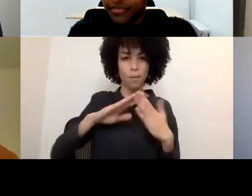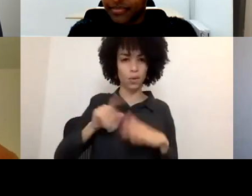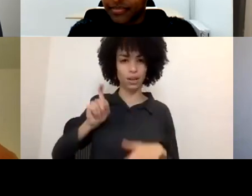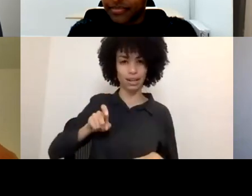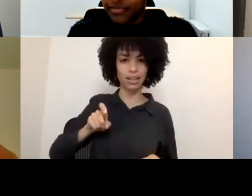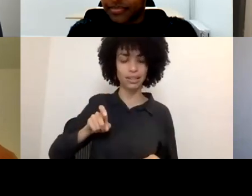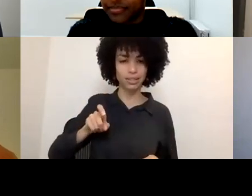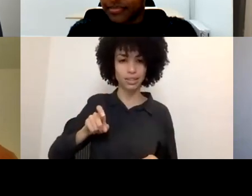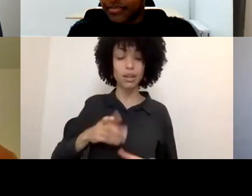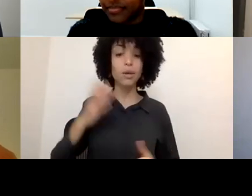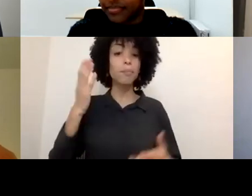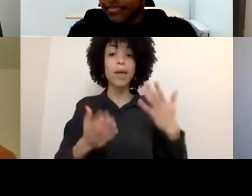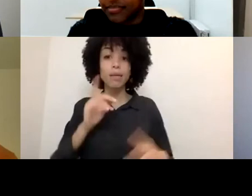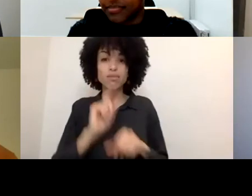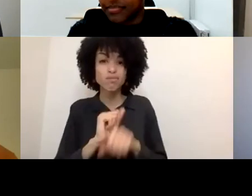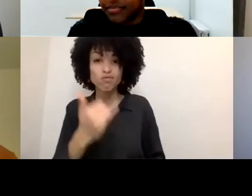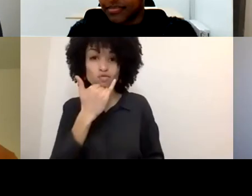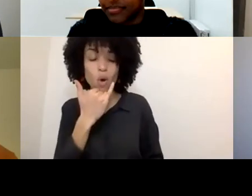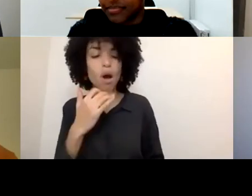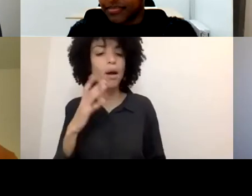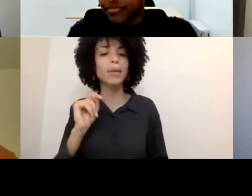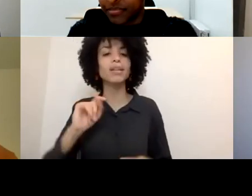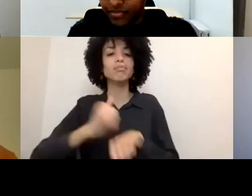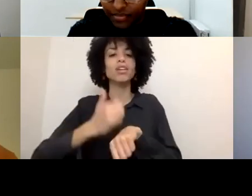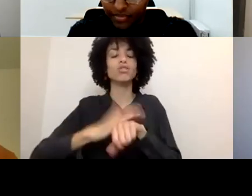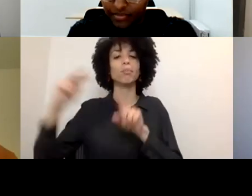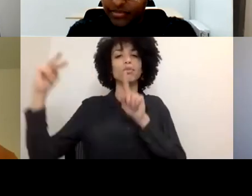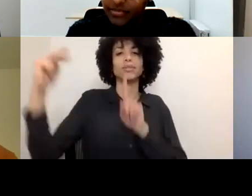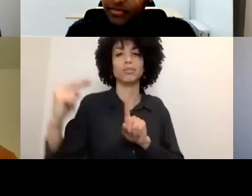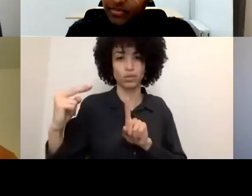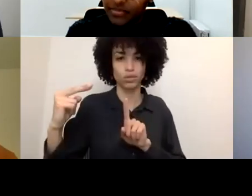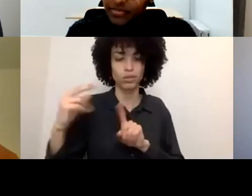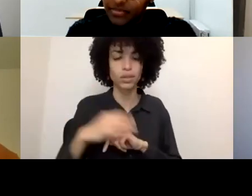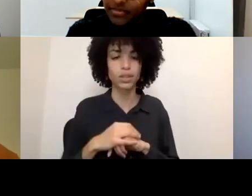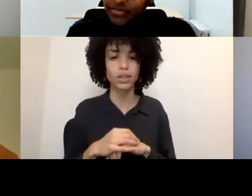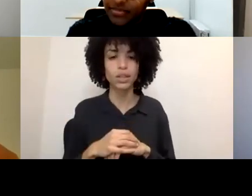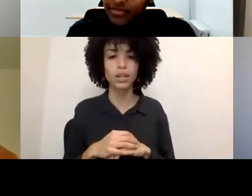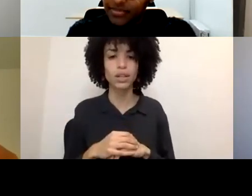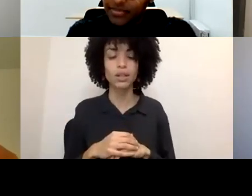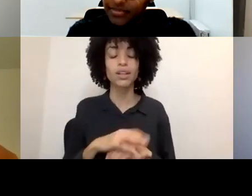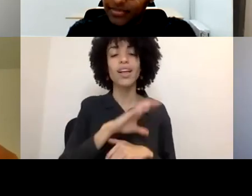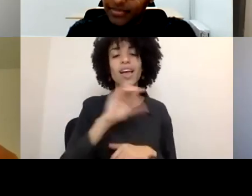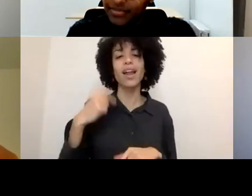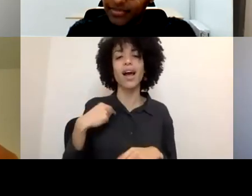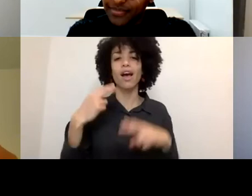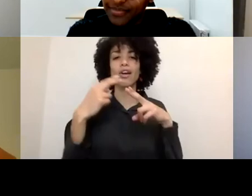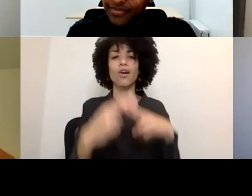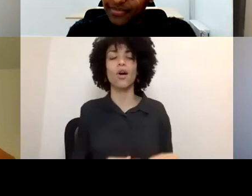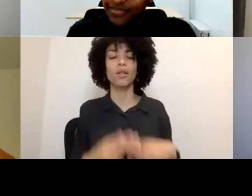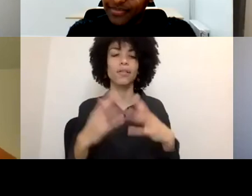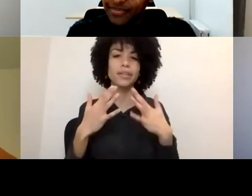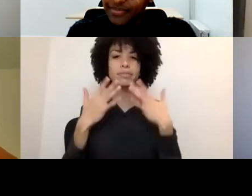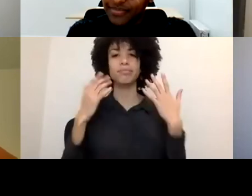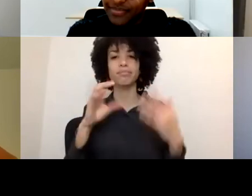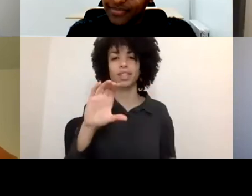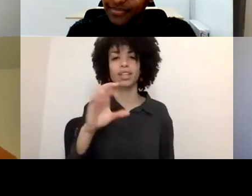case at all. And the other thing is I would call it the charismatic factor. And that was sort of